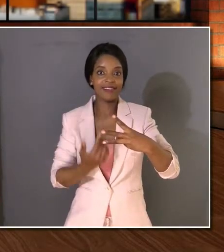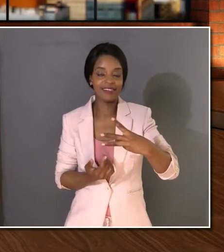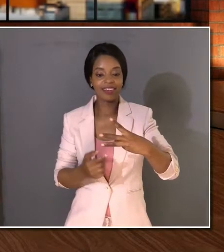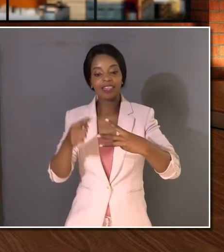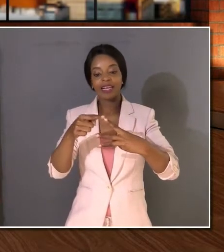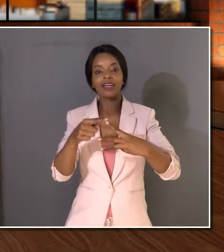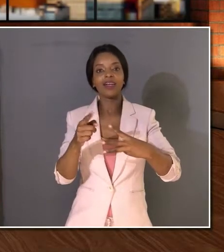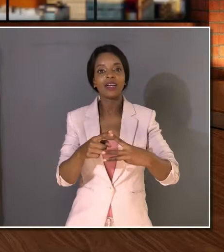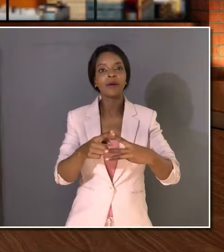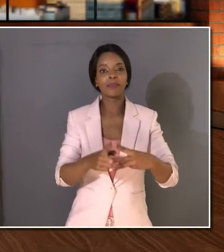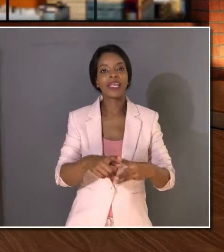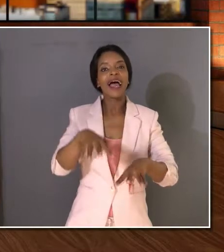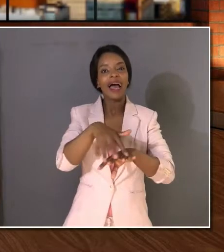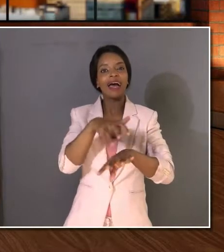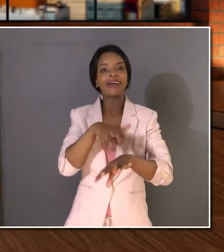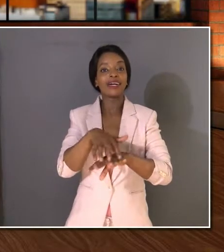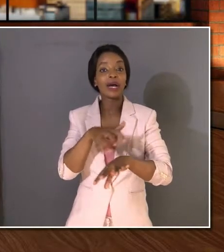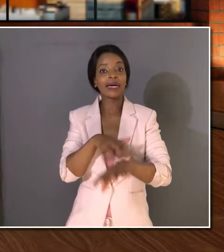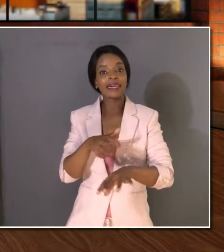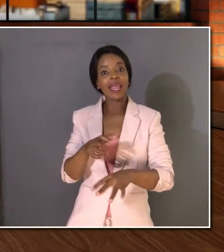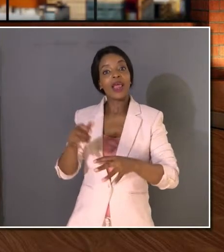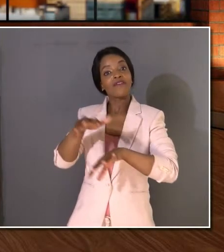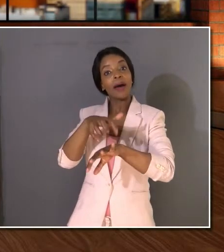Agricool Finance, Zamo Twala.